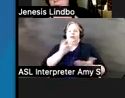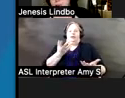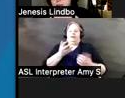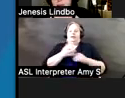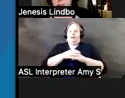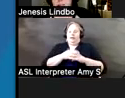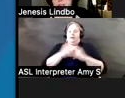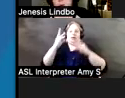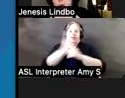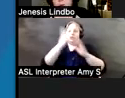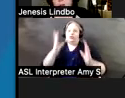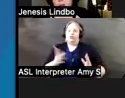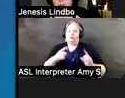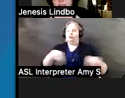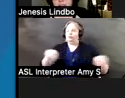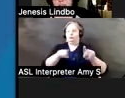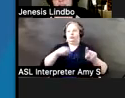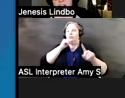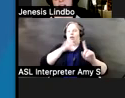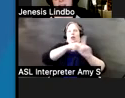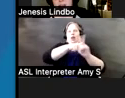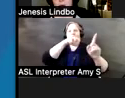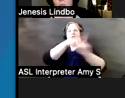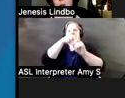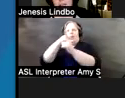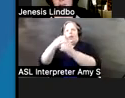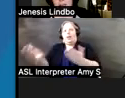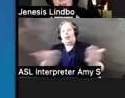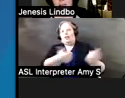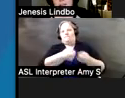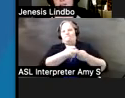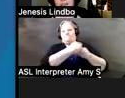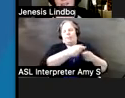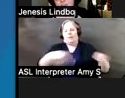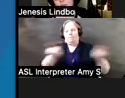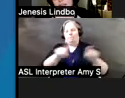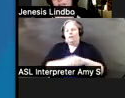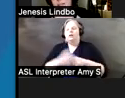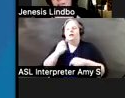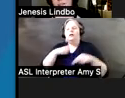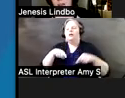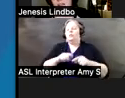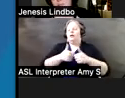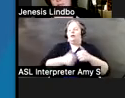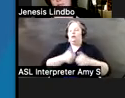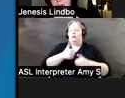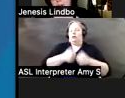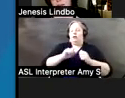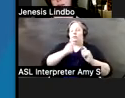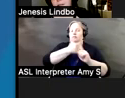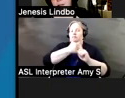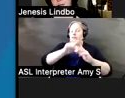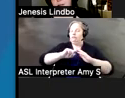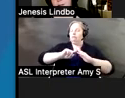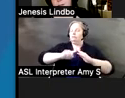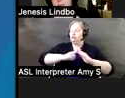consumers. So the thing is that while gaming initially can be very